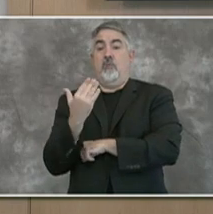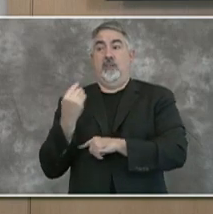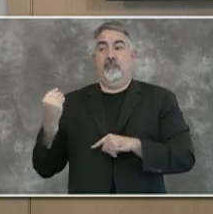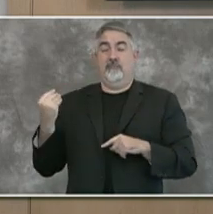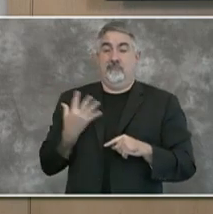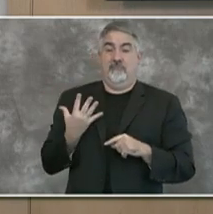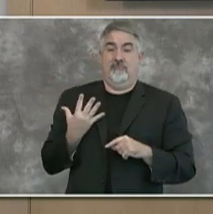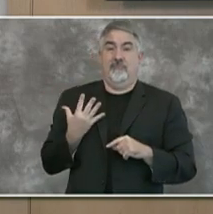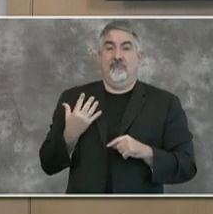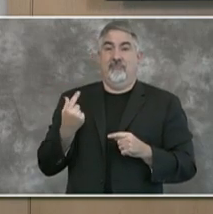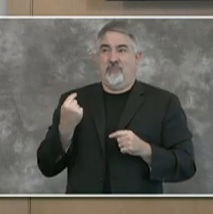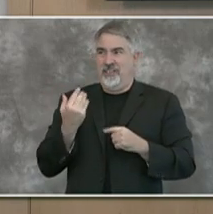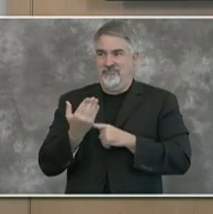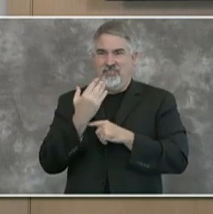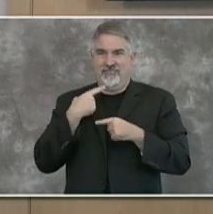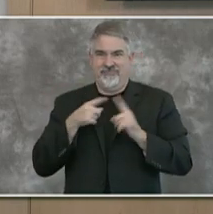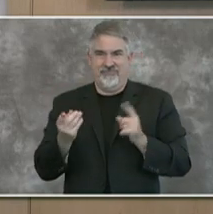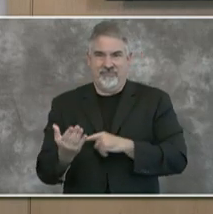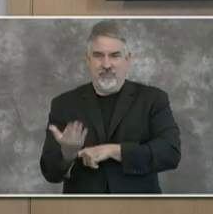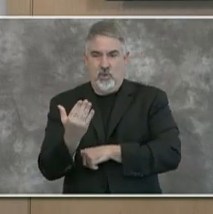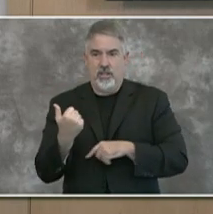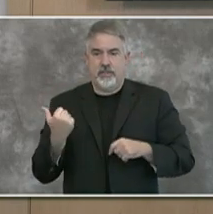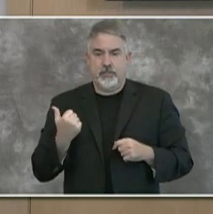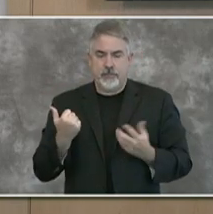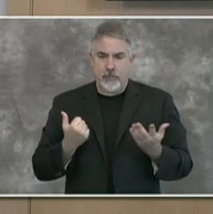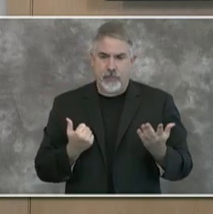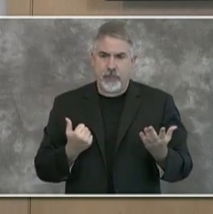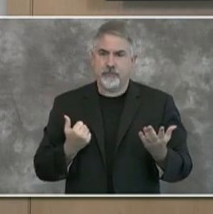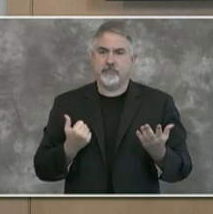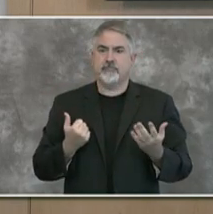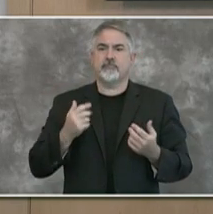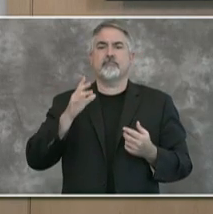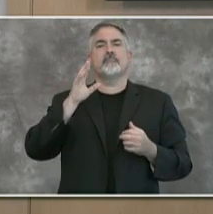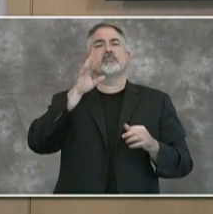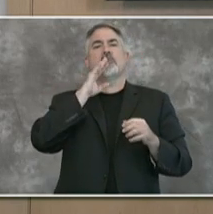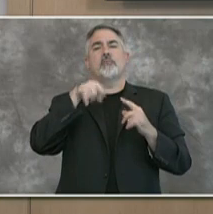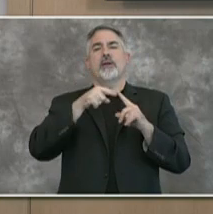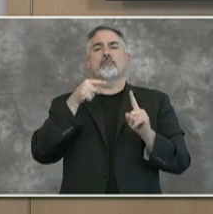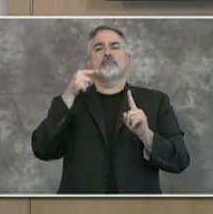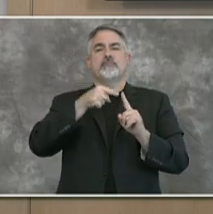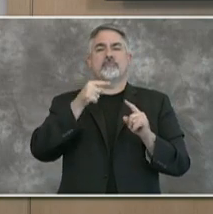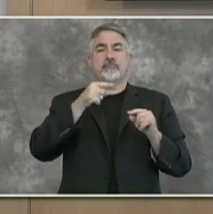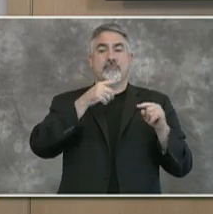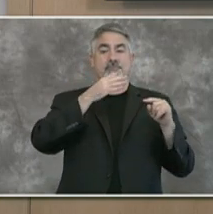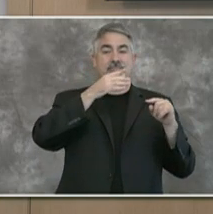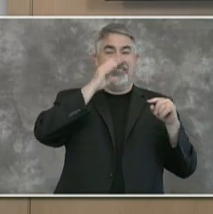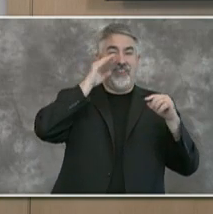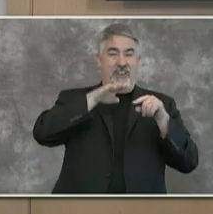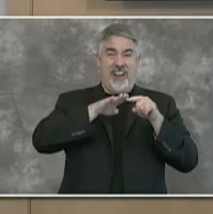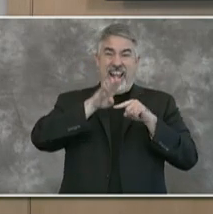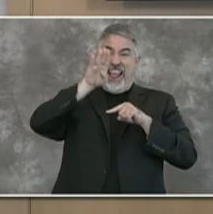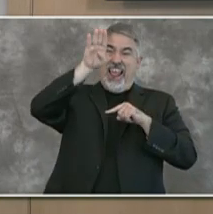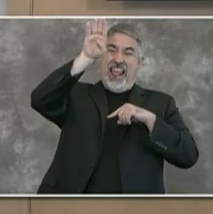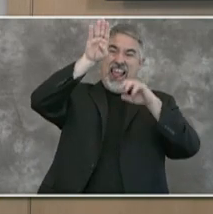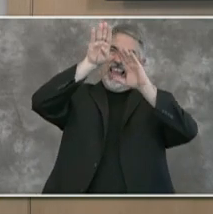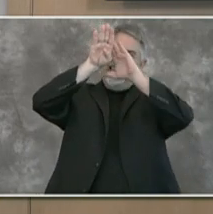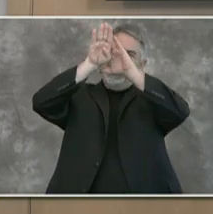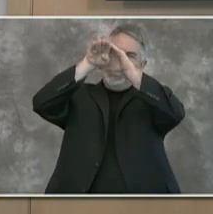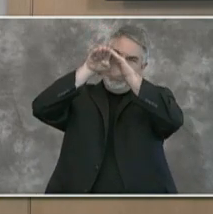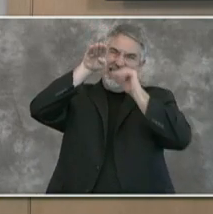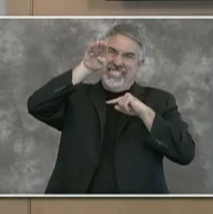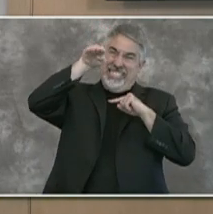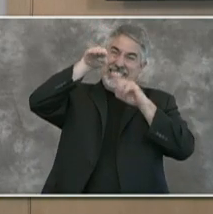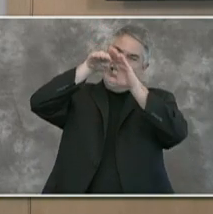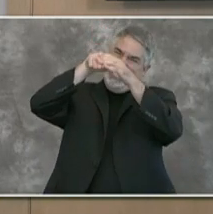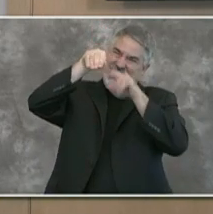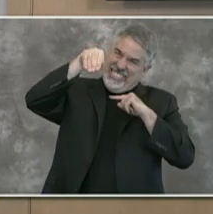San Diego County. So many of our efforts around, we talk about flattening the curve, which is slowing the rate of infection so that as